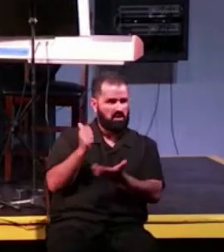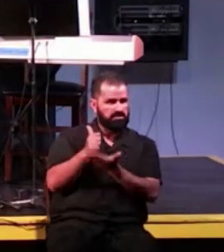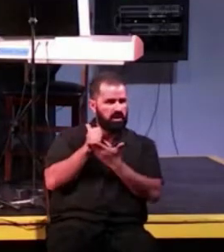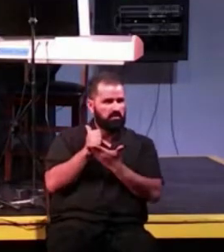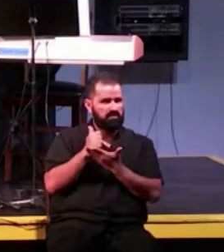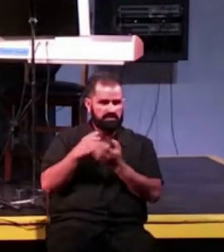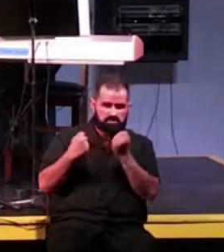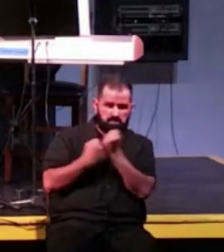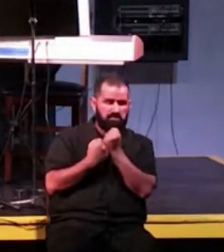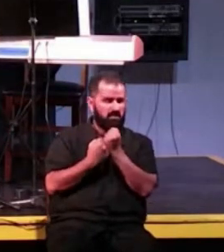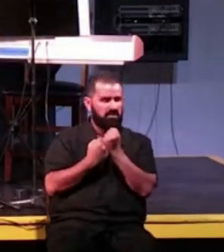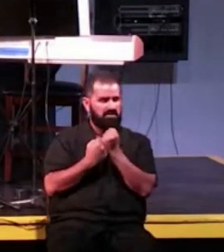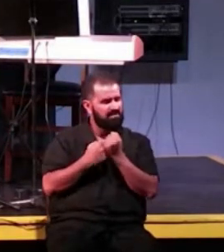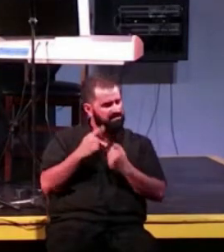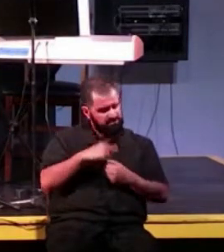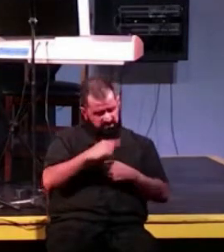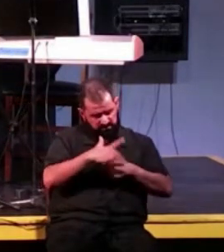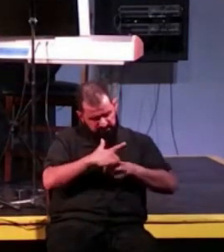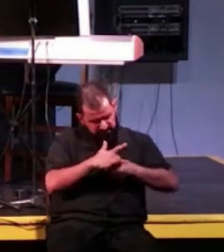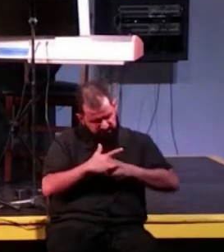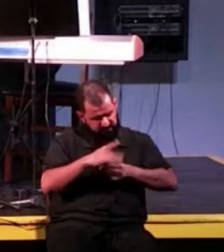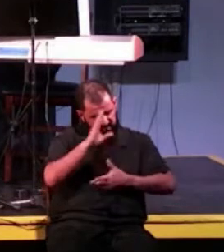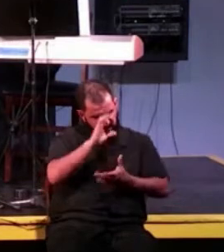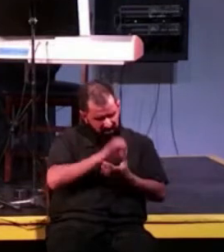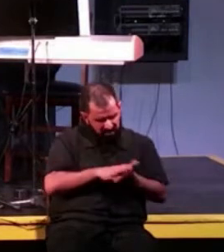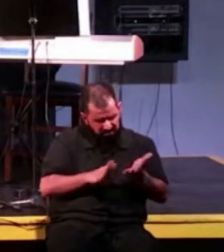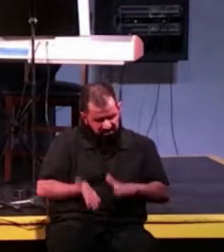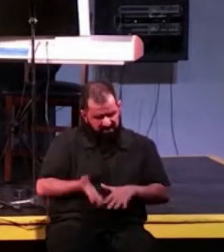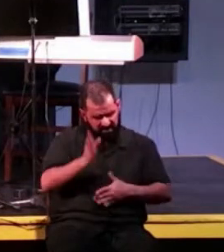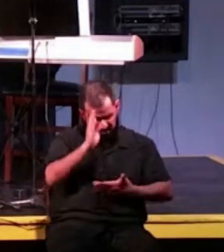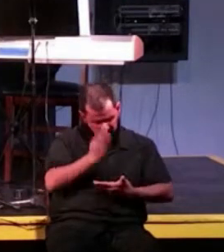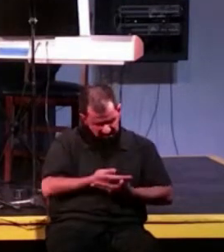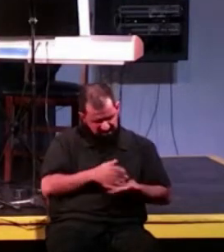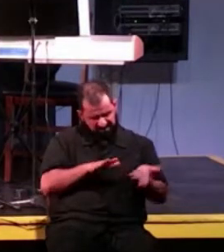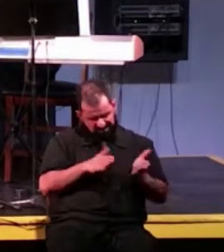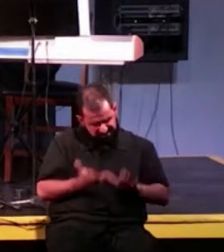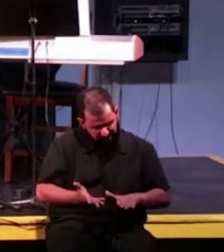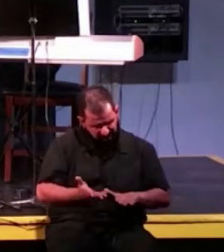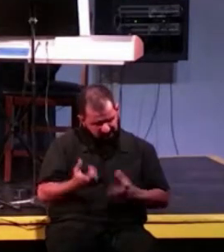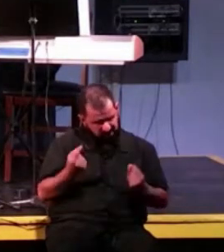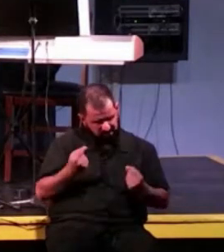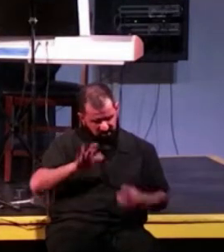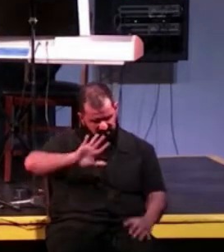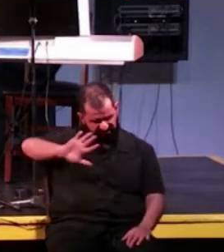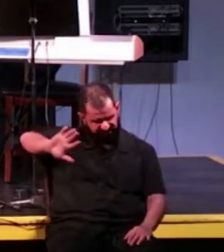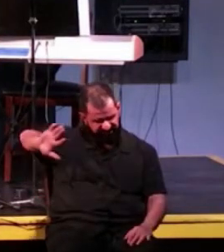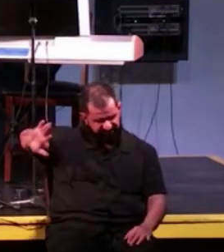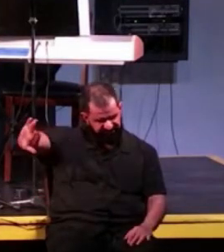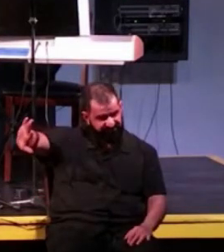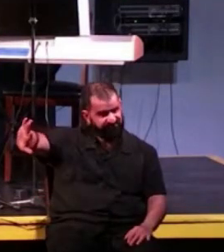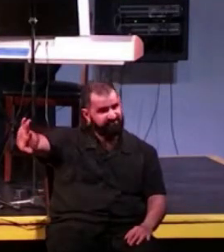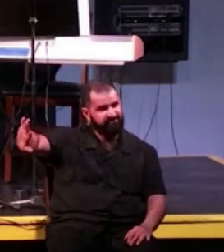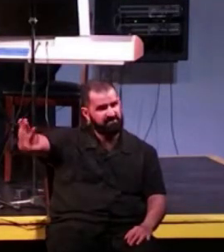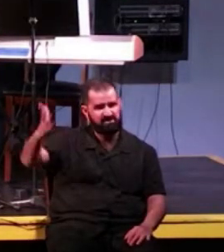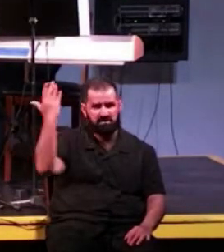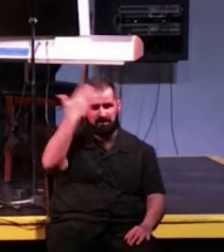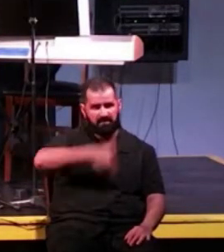help her and actually loved her and cared about her, and she pushed them away.